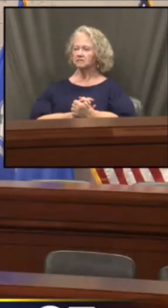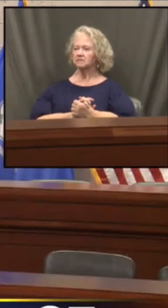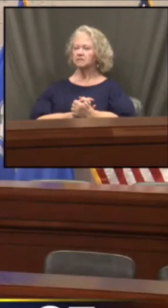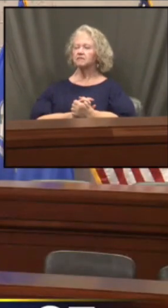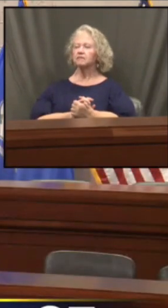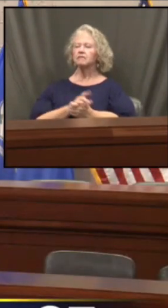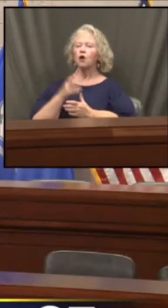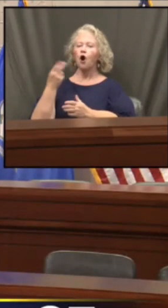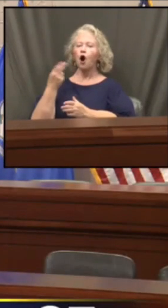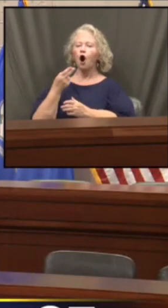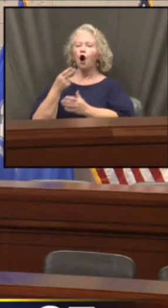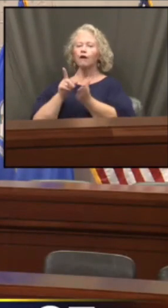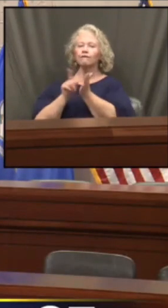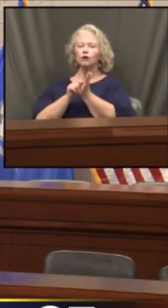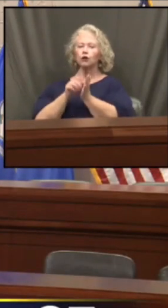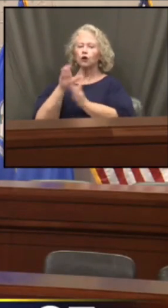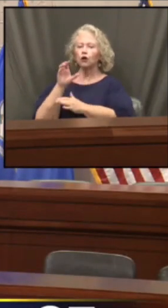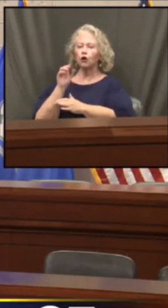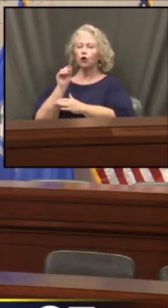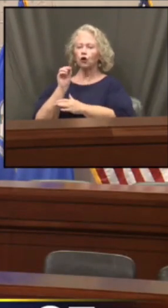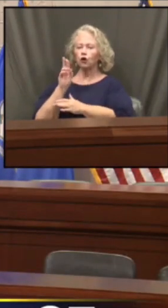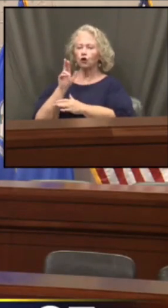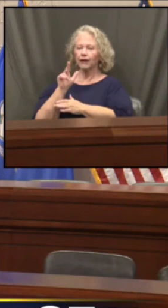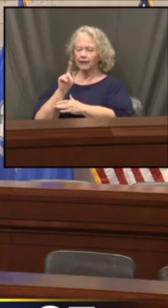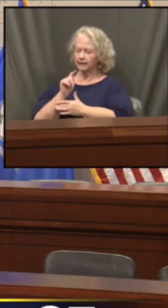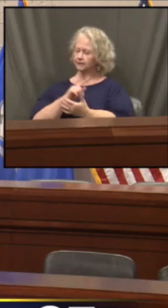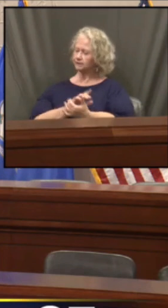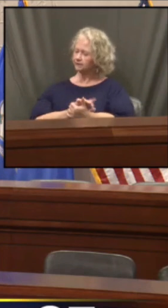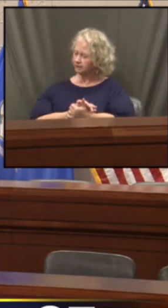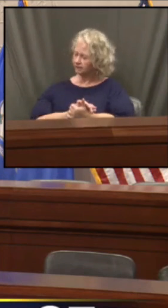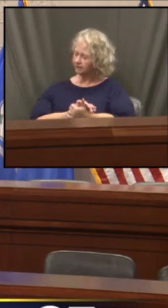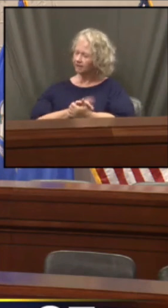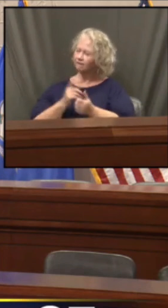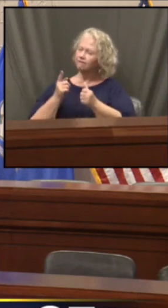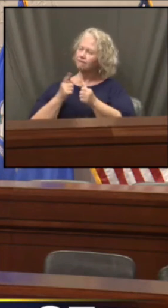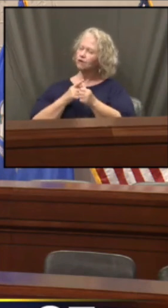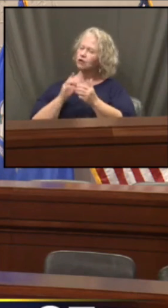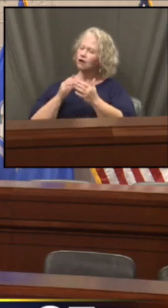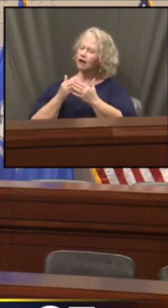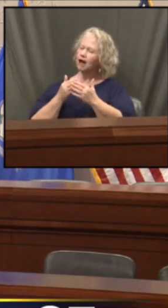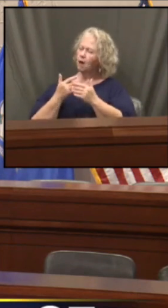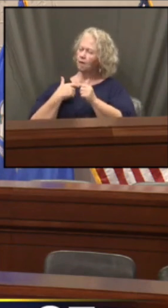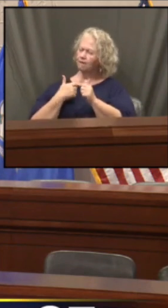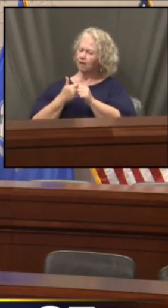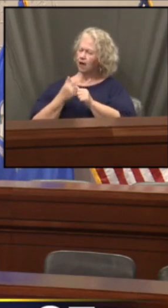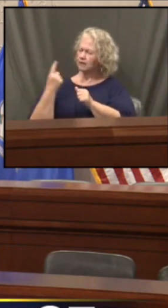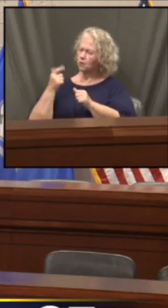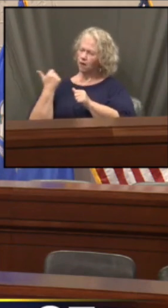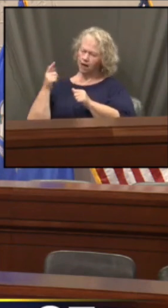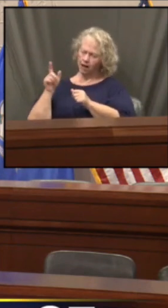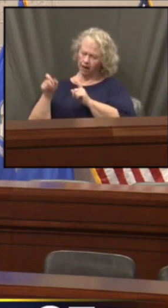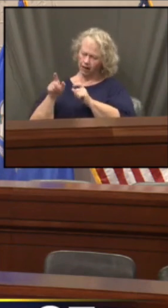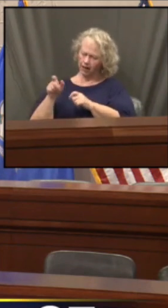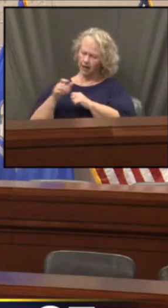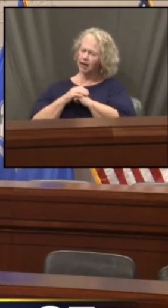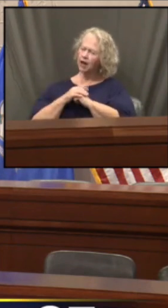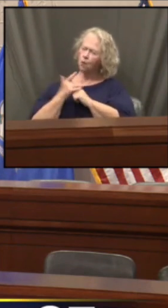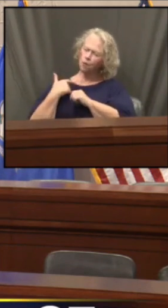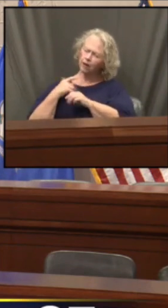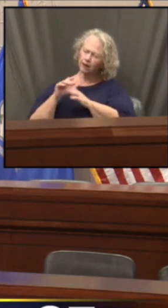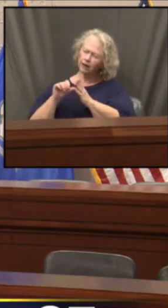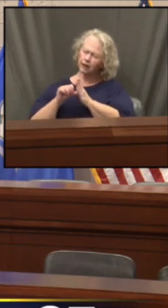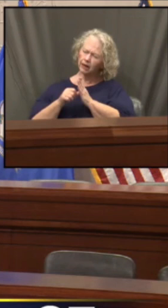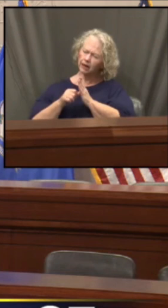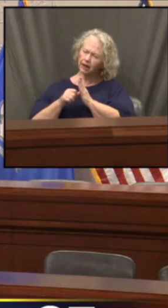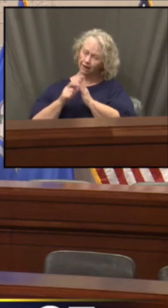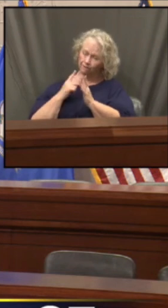The Hartford Current. Hi. First of all, to follow up on something Paz was asking about. So just to be clear,